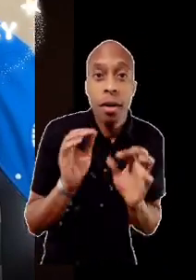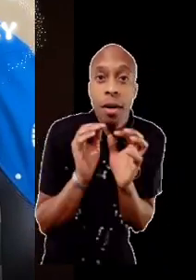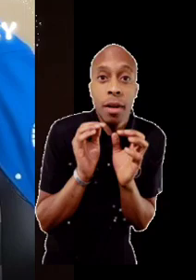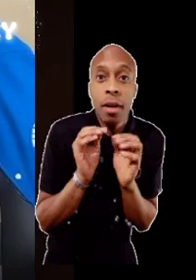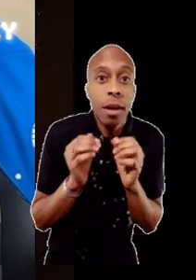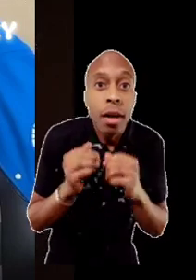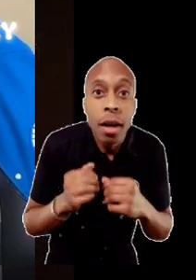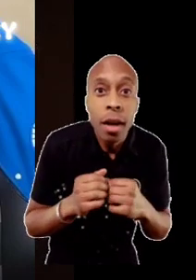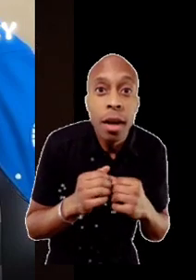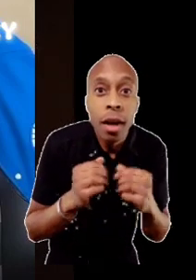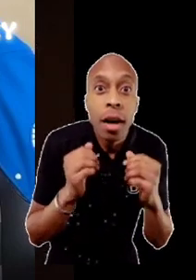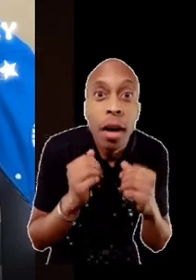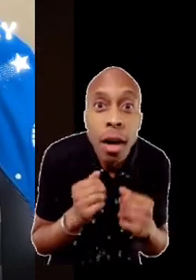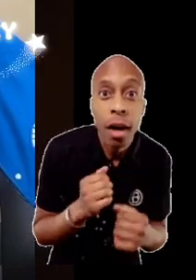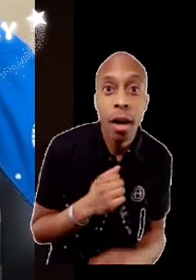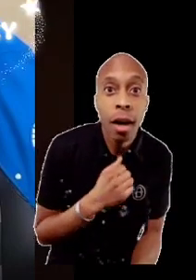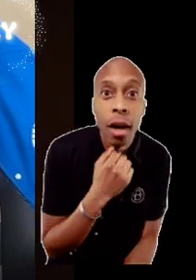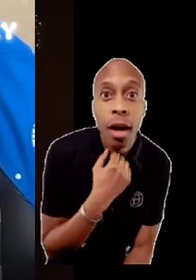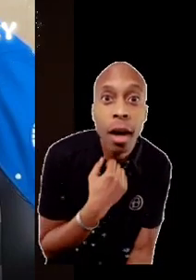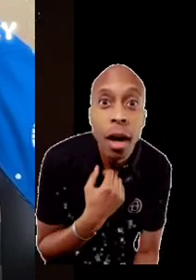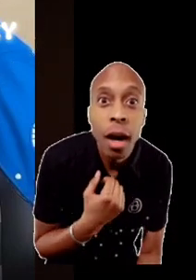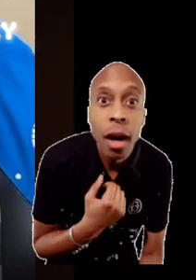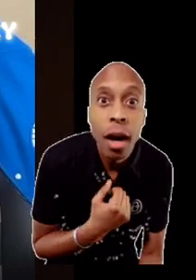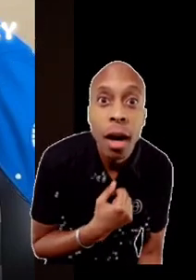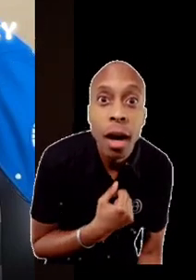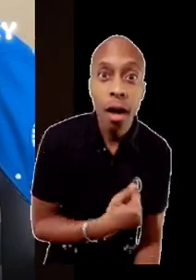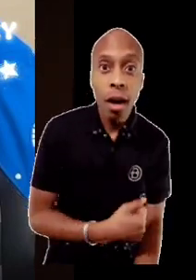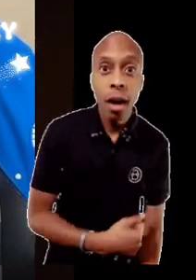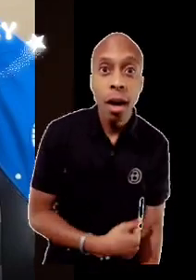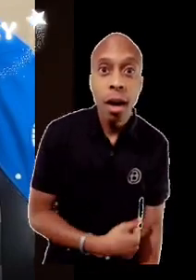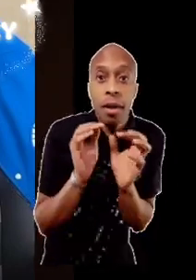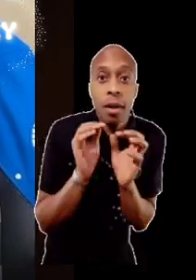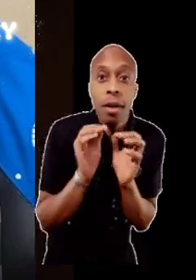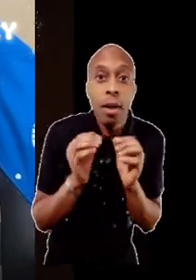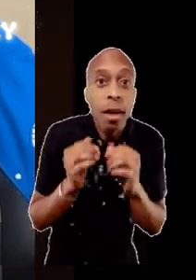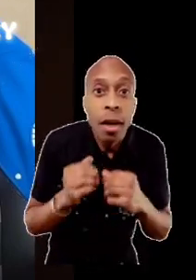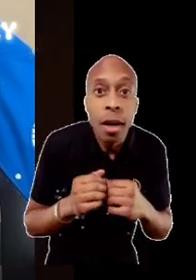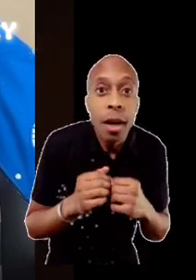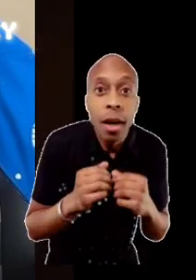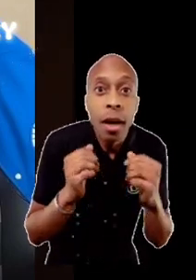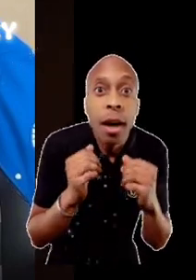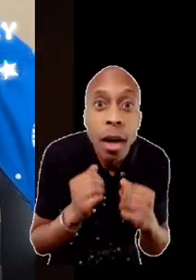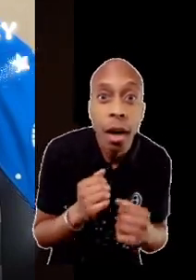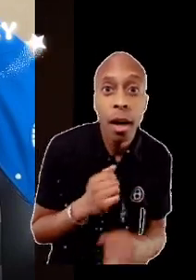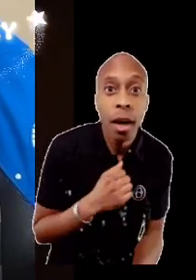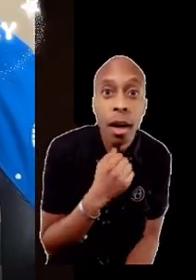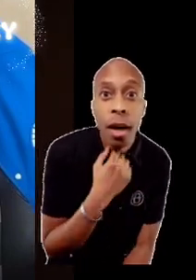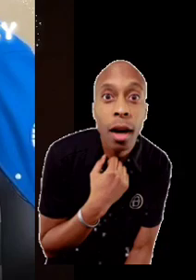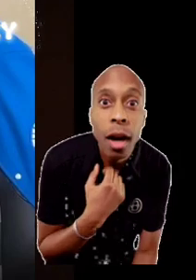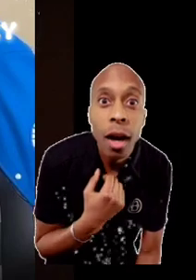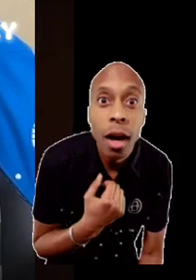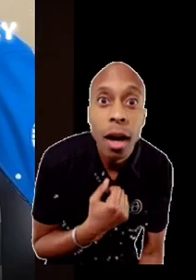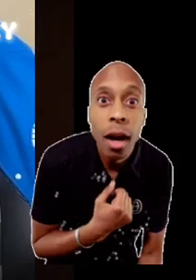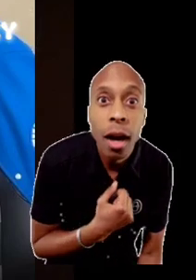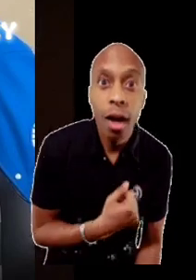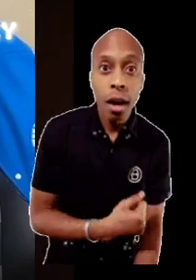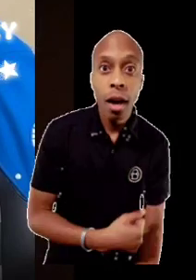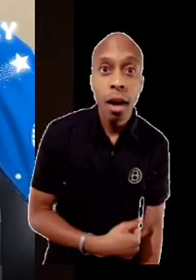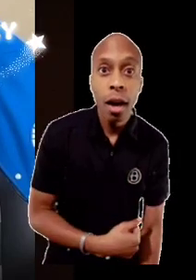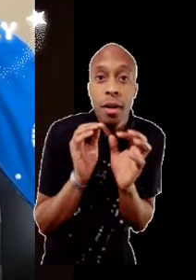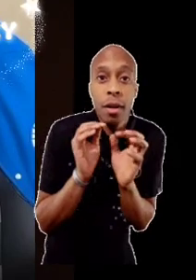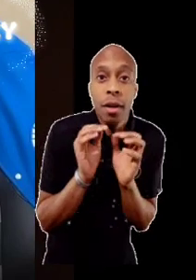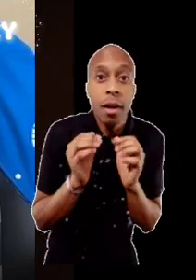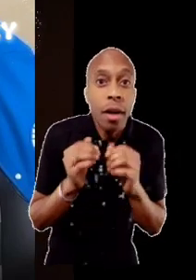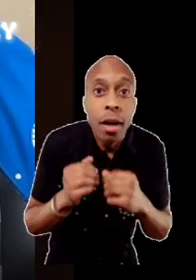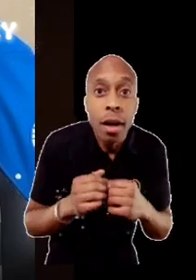works of the Lord through one man. If I wasn't a believer, I done saw it in my early baby